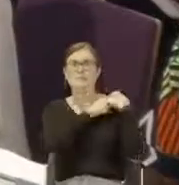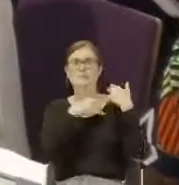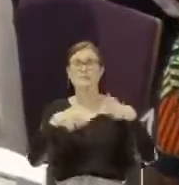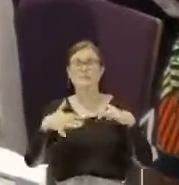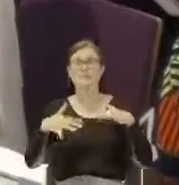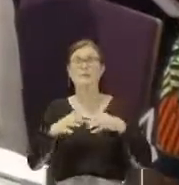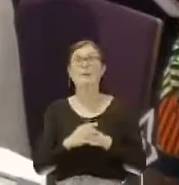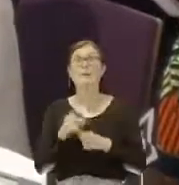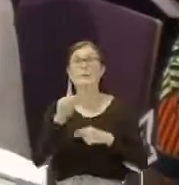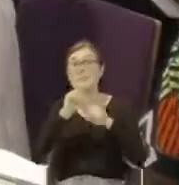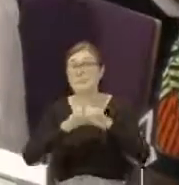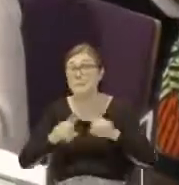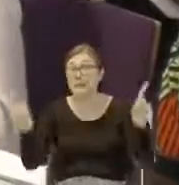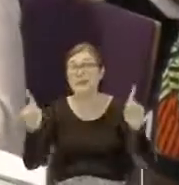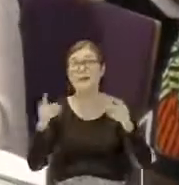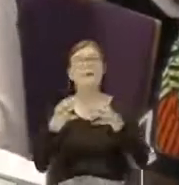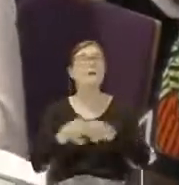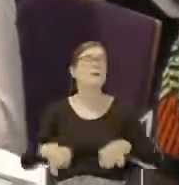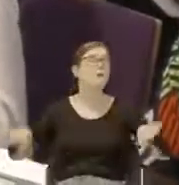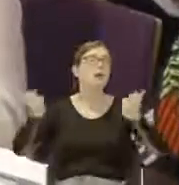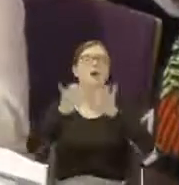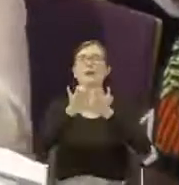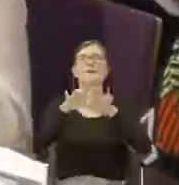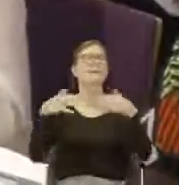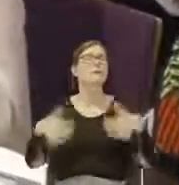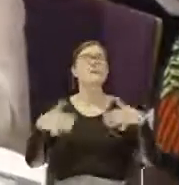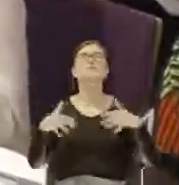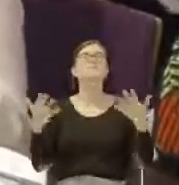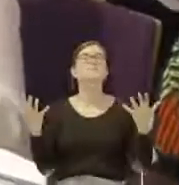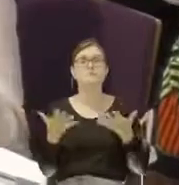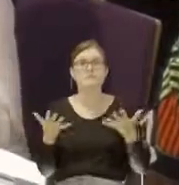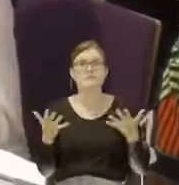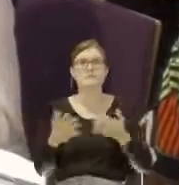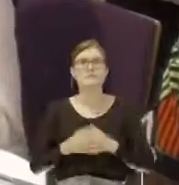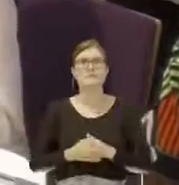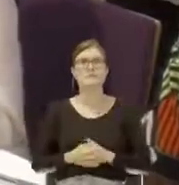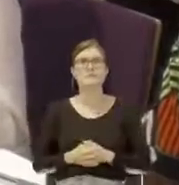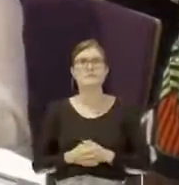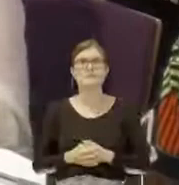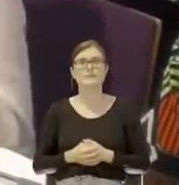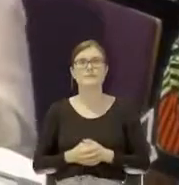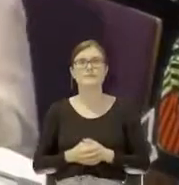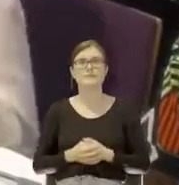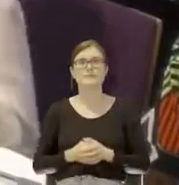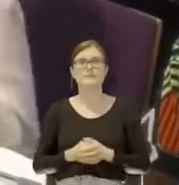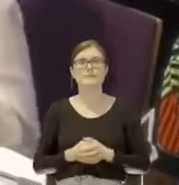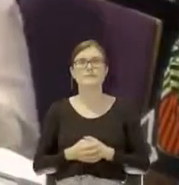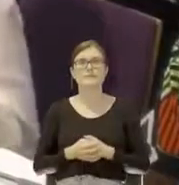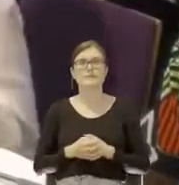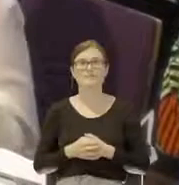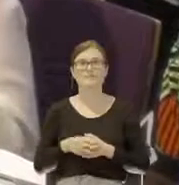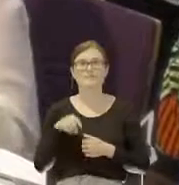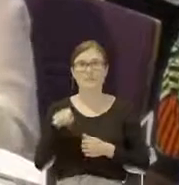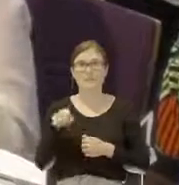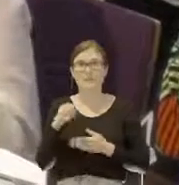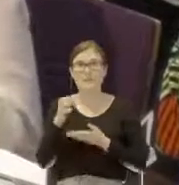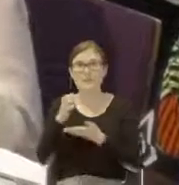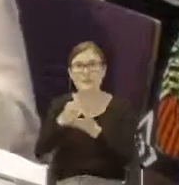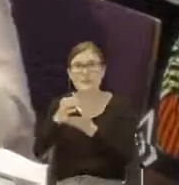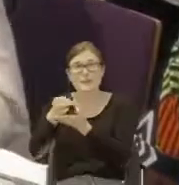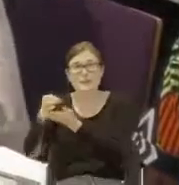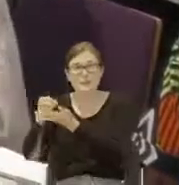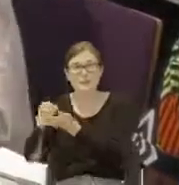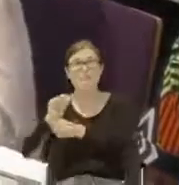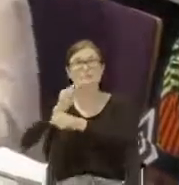is for local and regional government leaders to also be encouraged by your narrative and by ensuring that what they